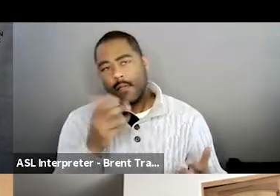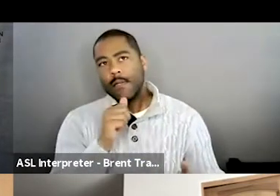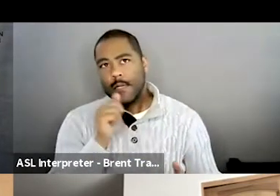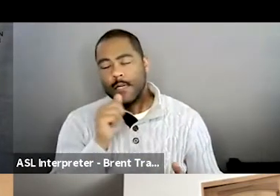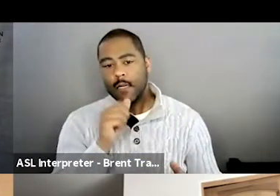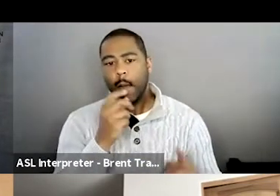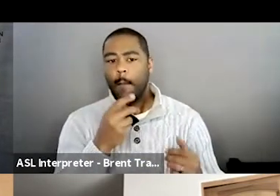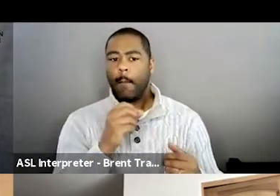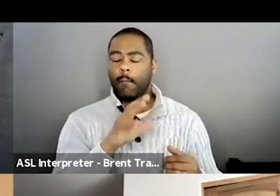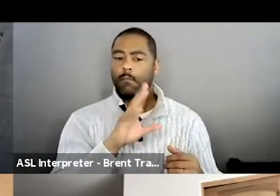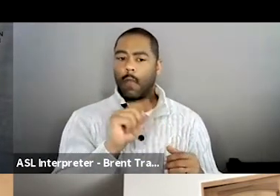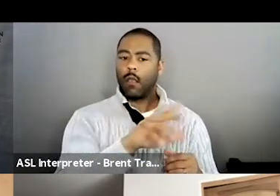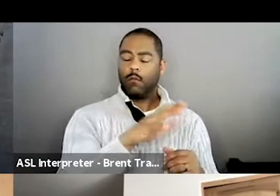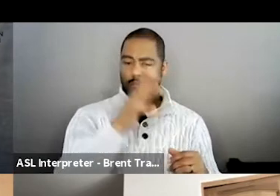So